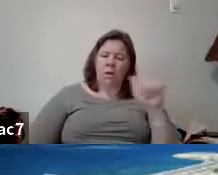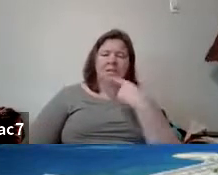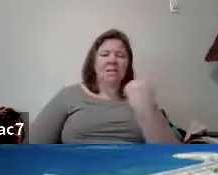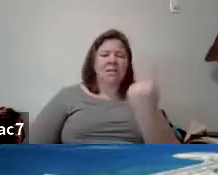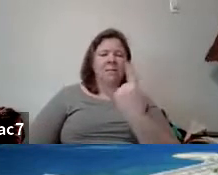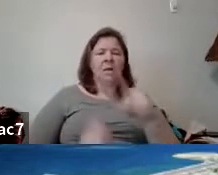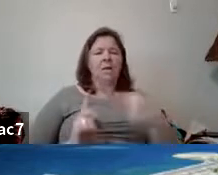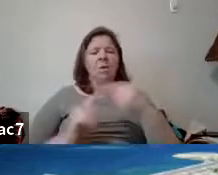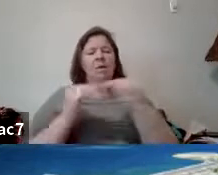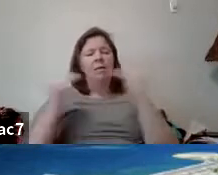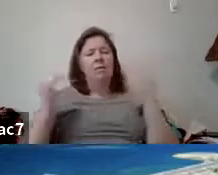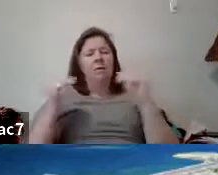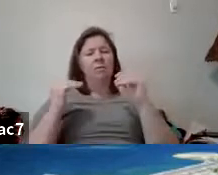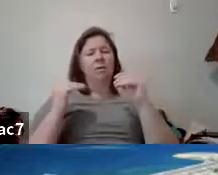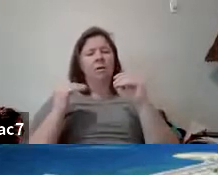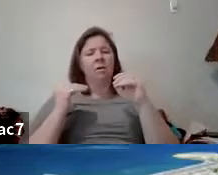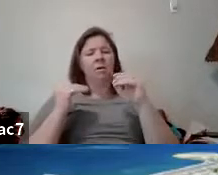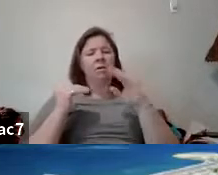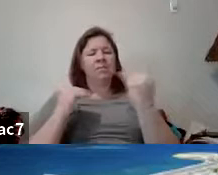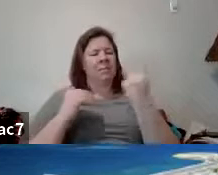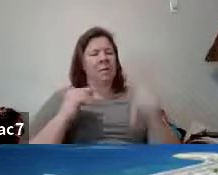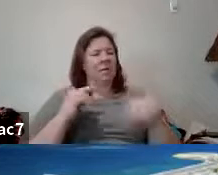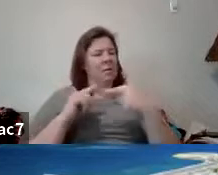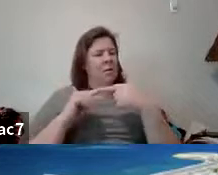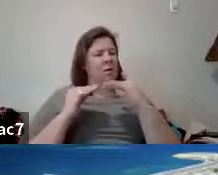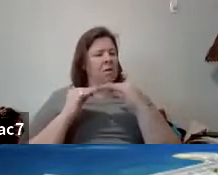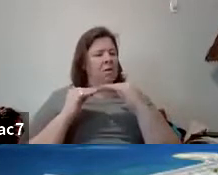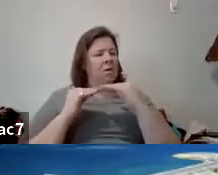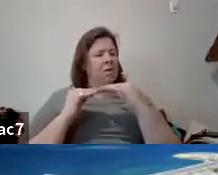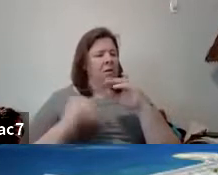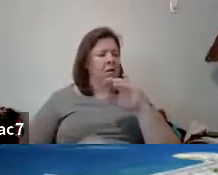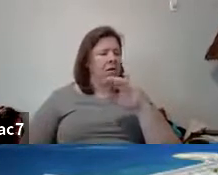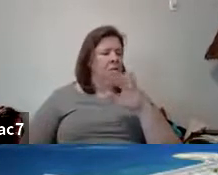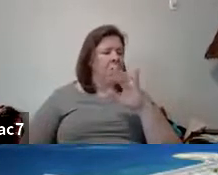the level, or I know something about, is it Mary had